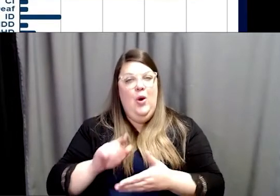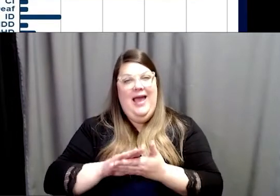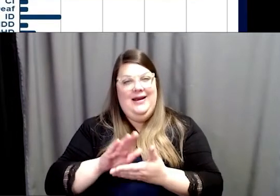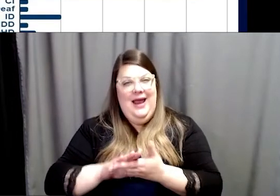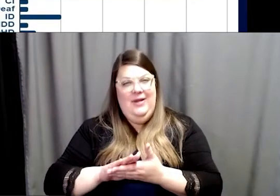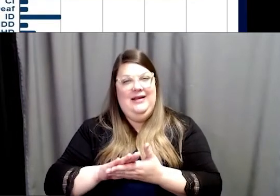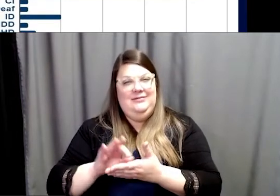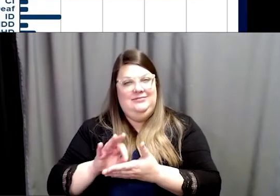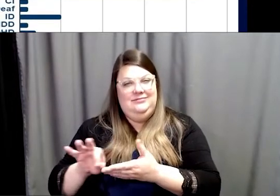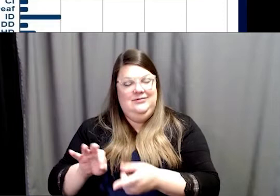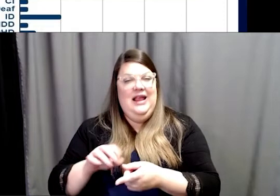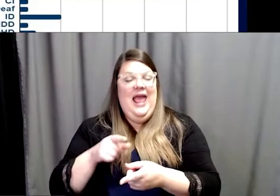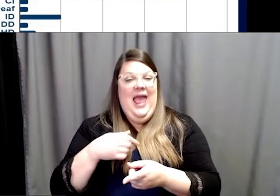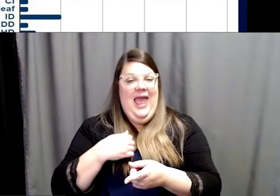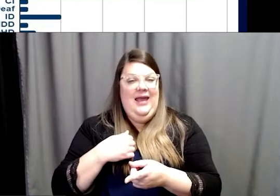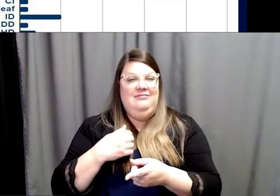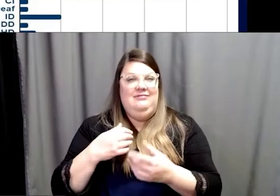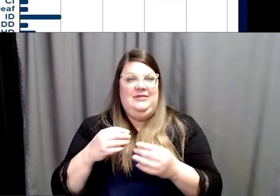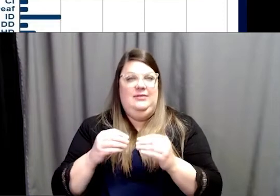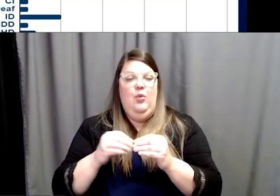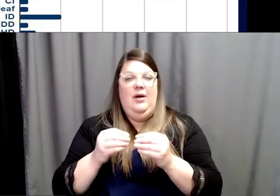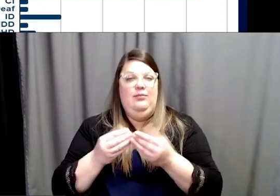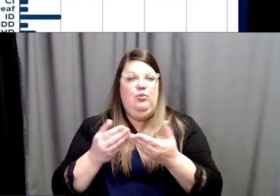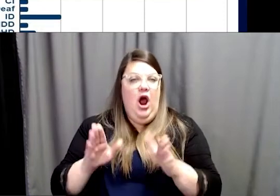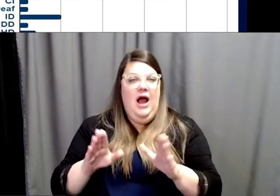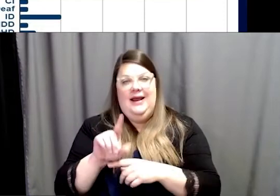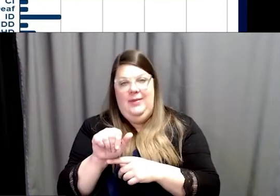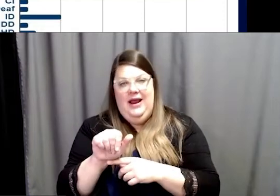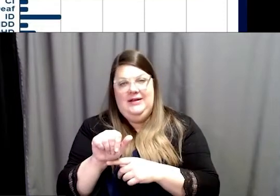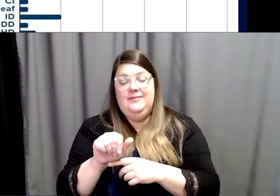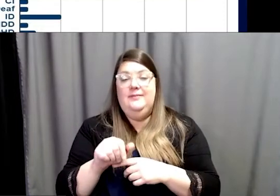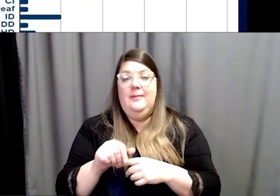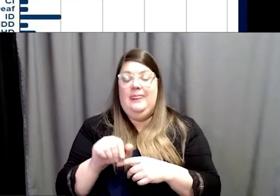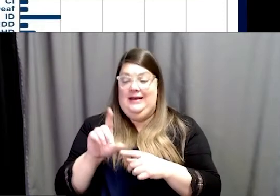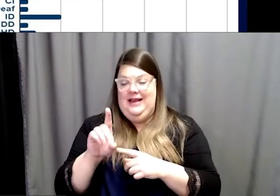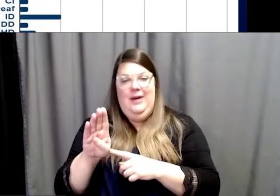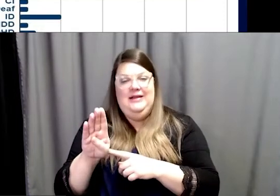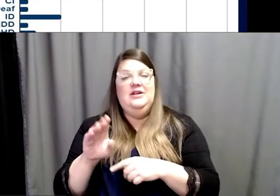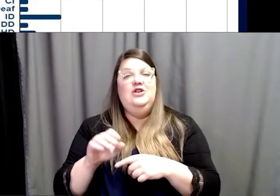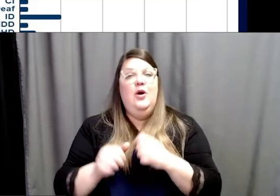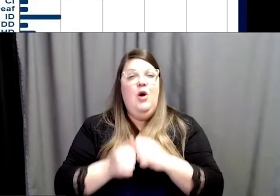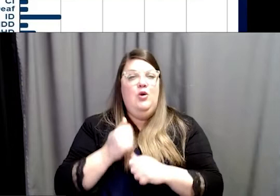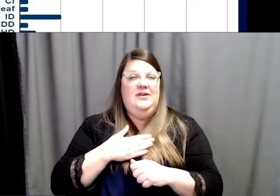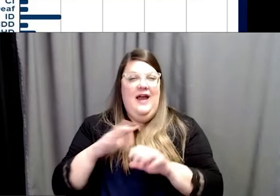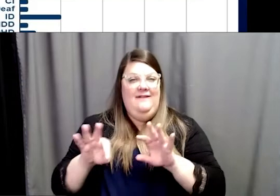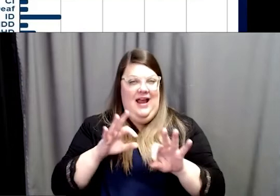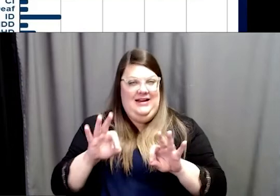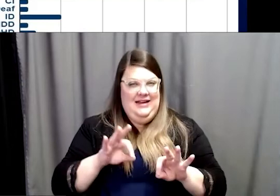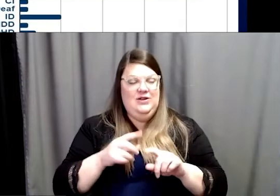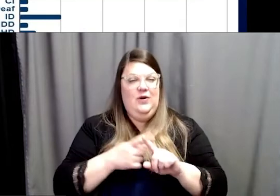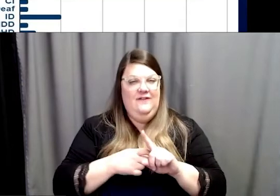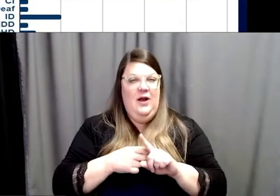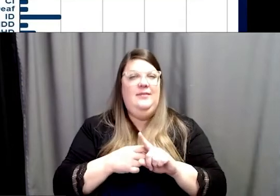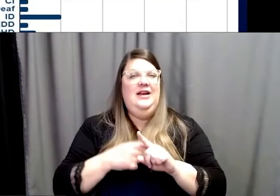academically, and it's a broad database. So most of my findings were from Generations United, and I